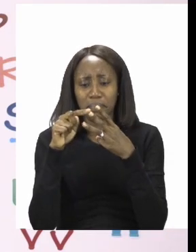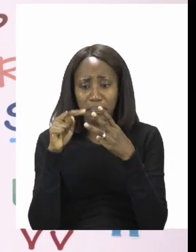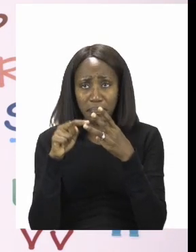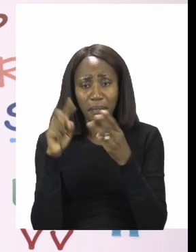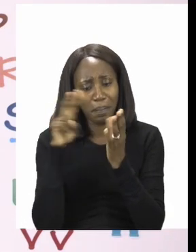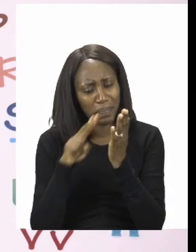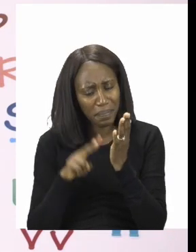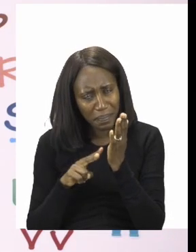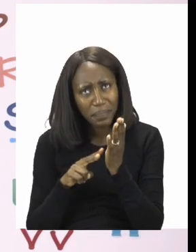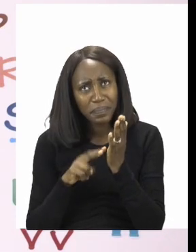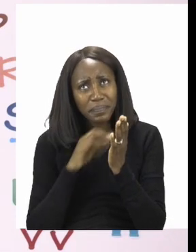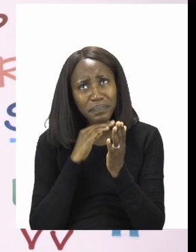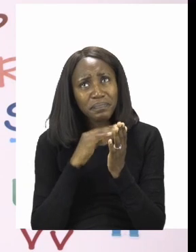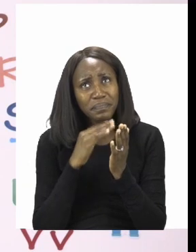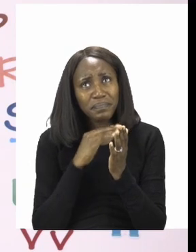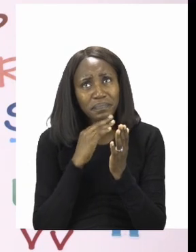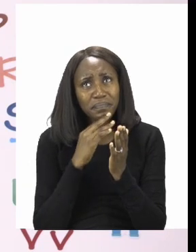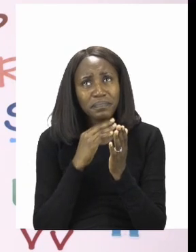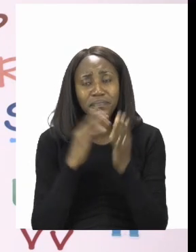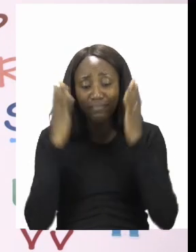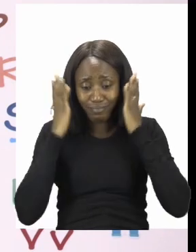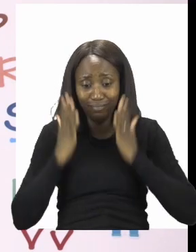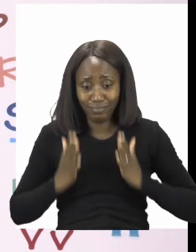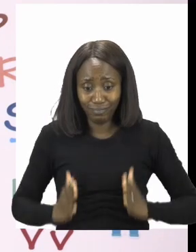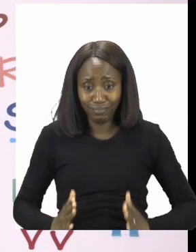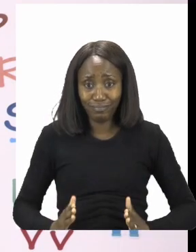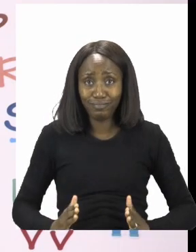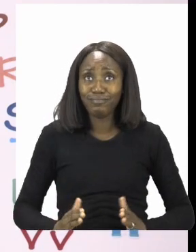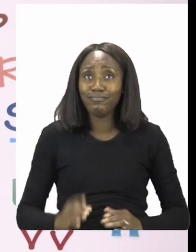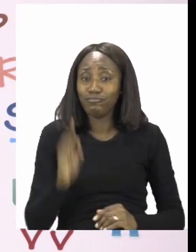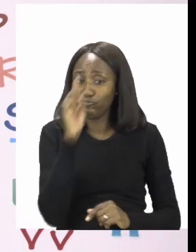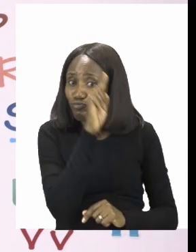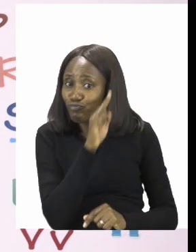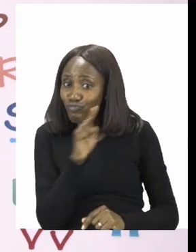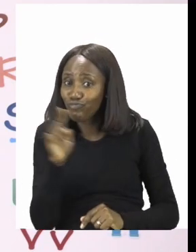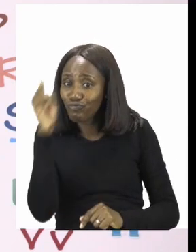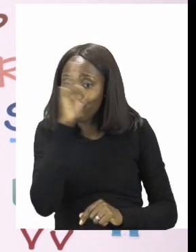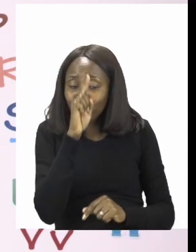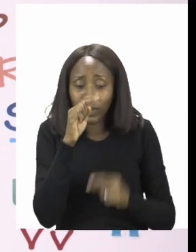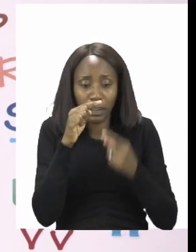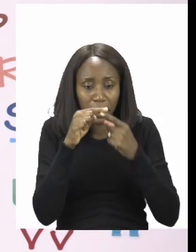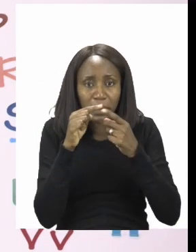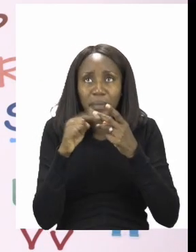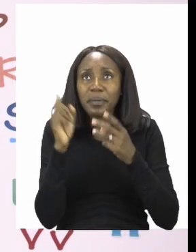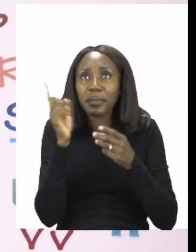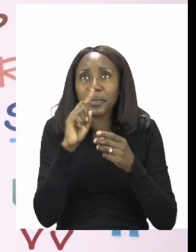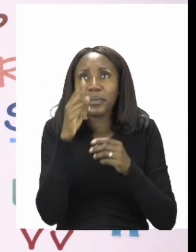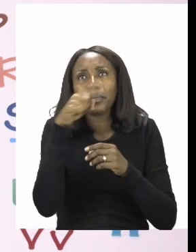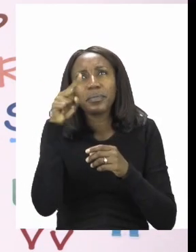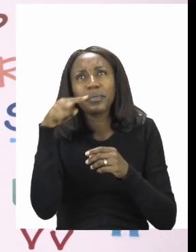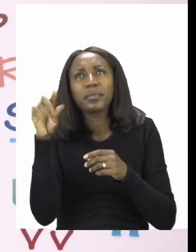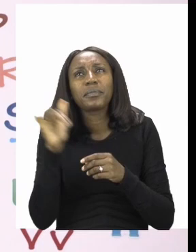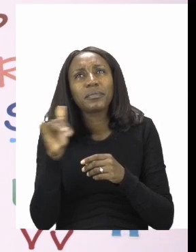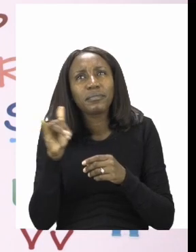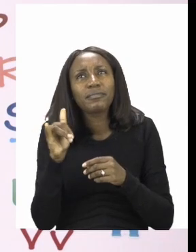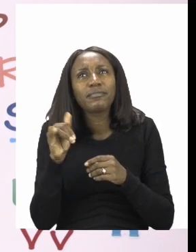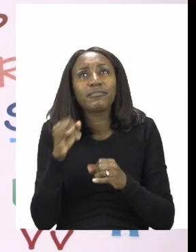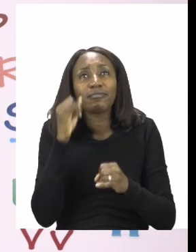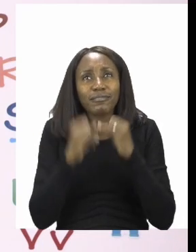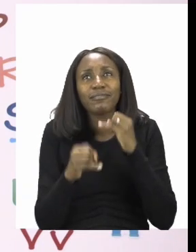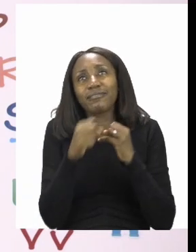then after that, name your body parts correctly by circling. And then after that, do the problem solving